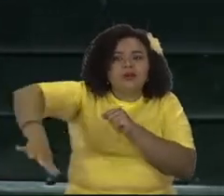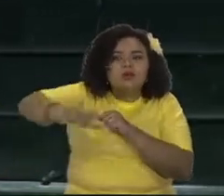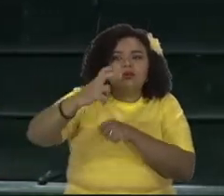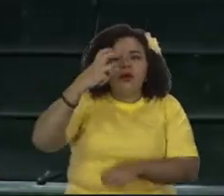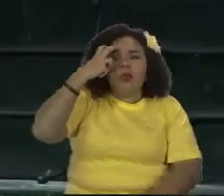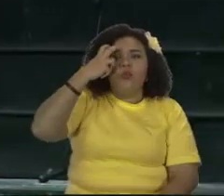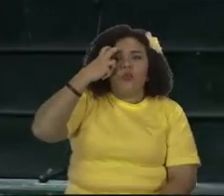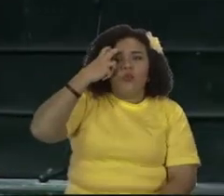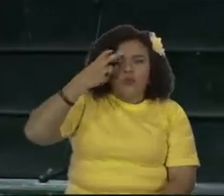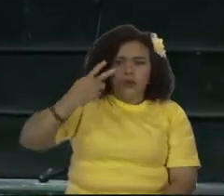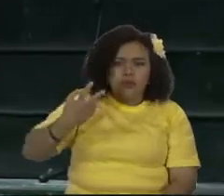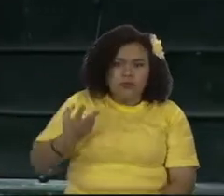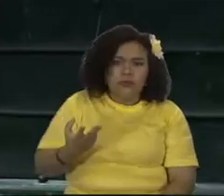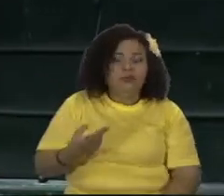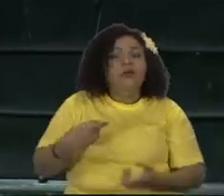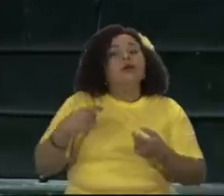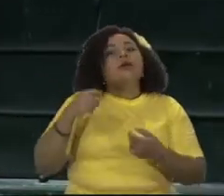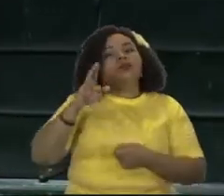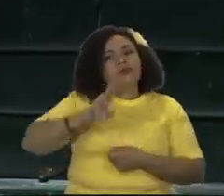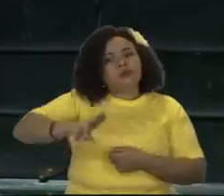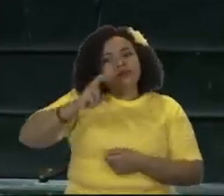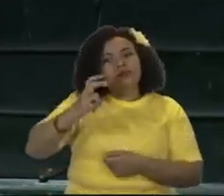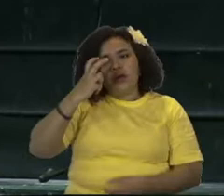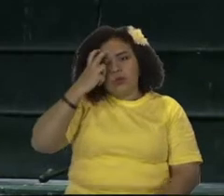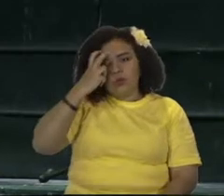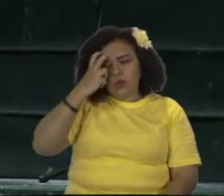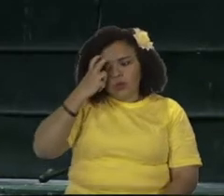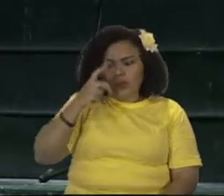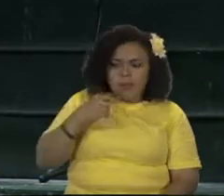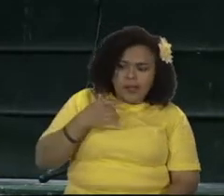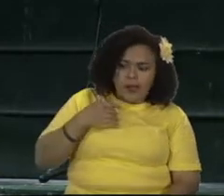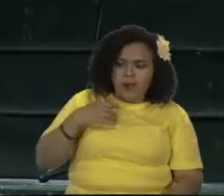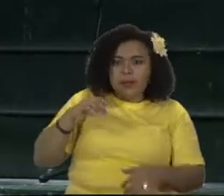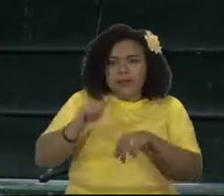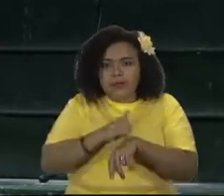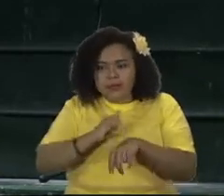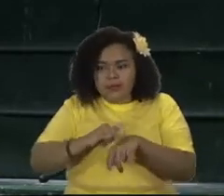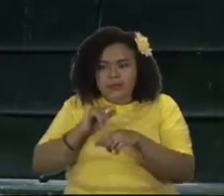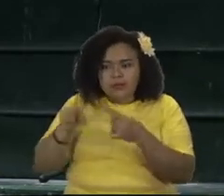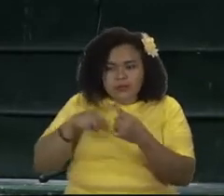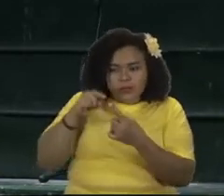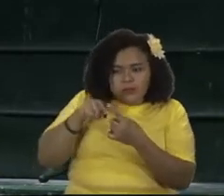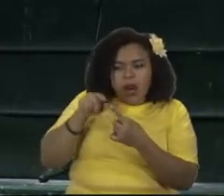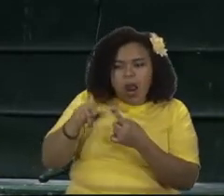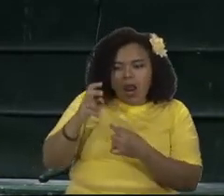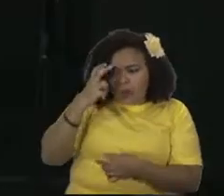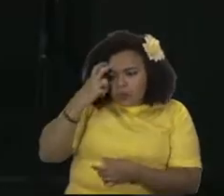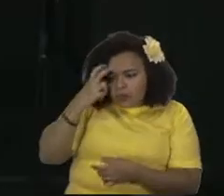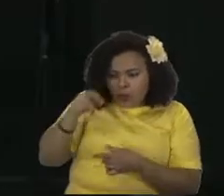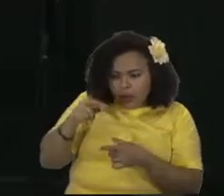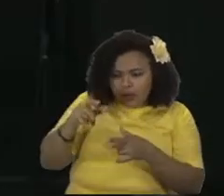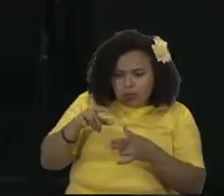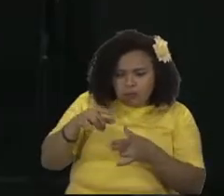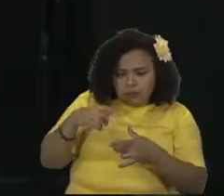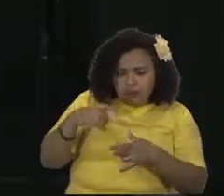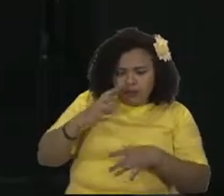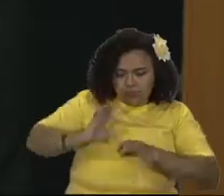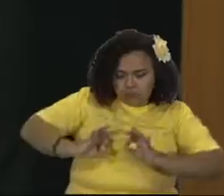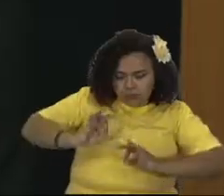And God wants us to use the culture to reach those. And that's why